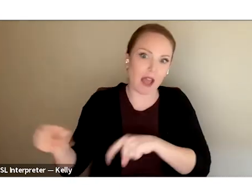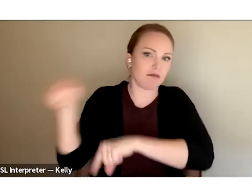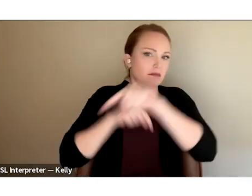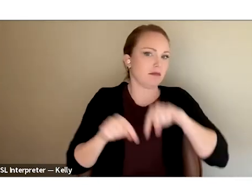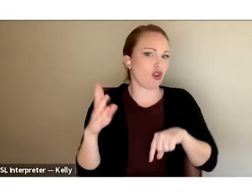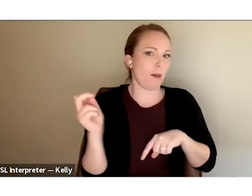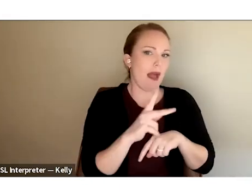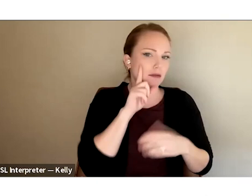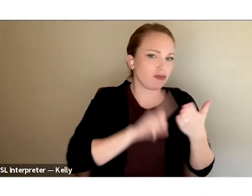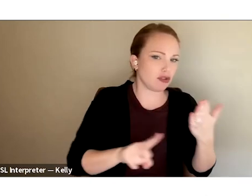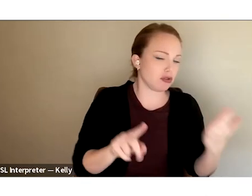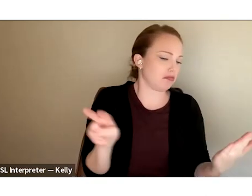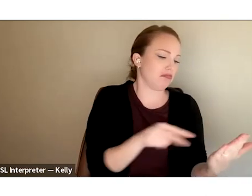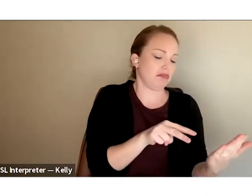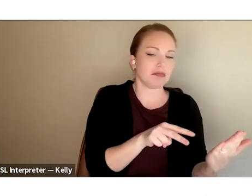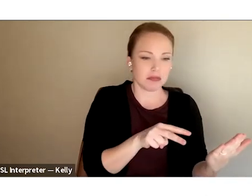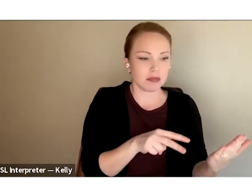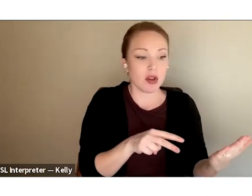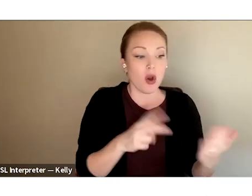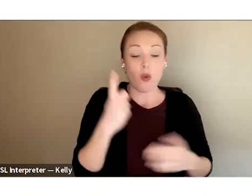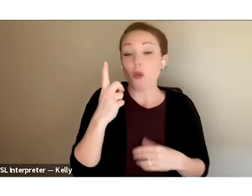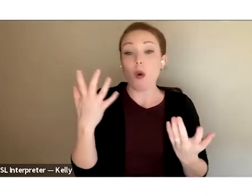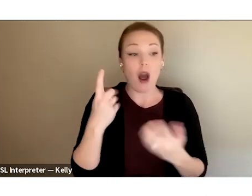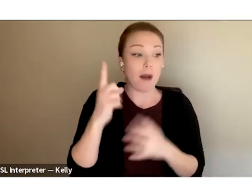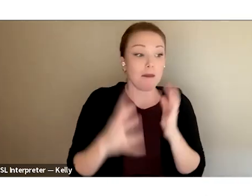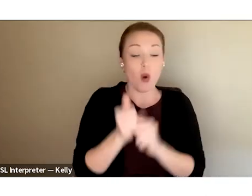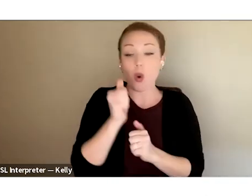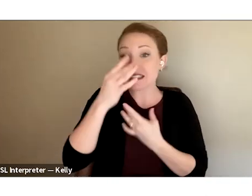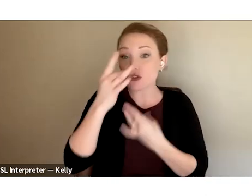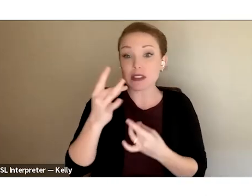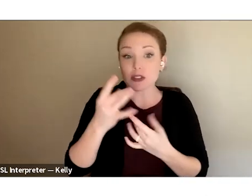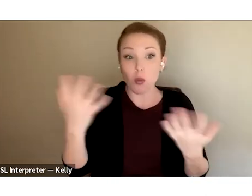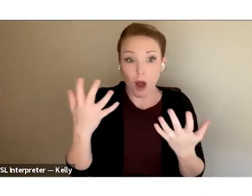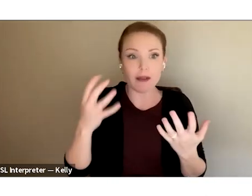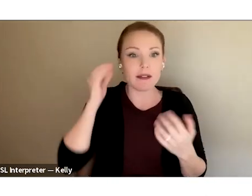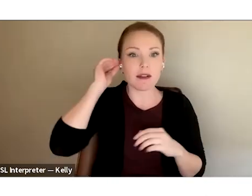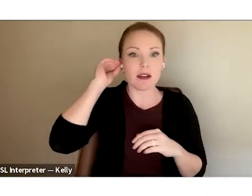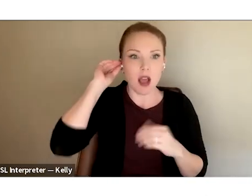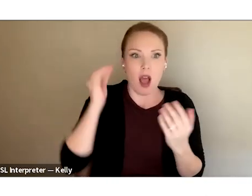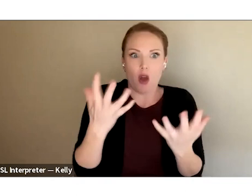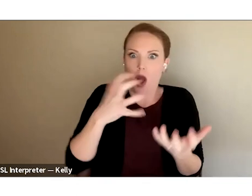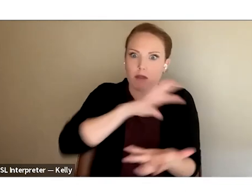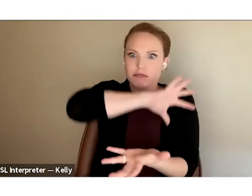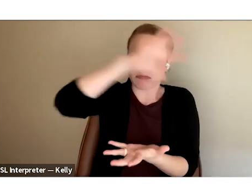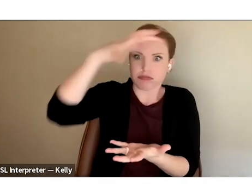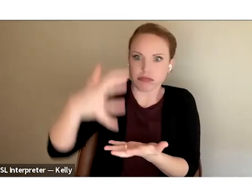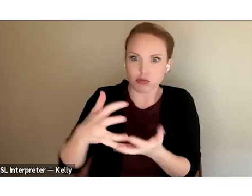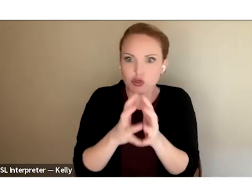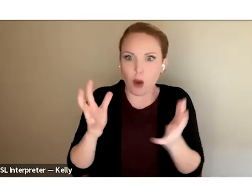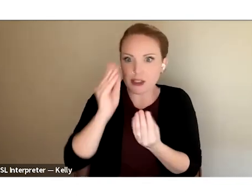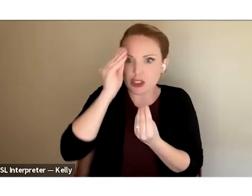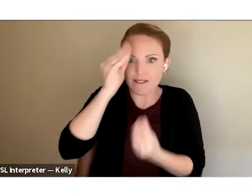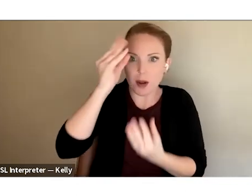think what I am most interested in is giving a deluge of information that can